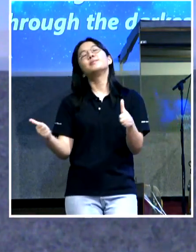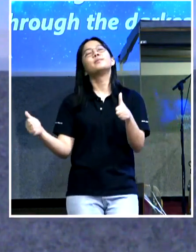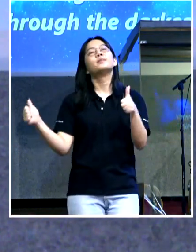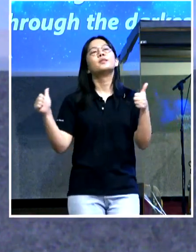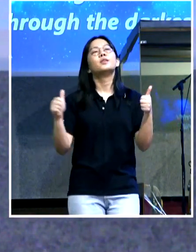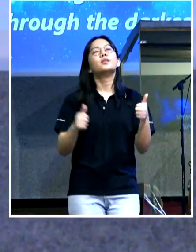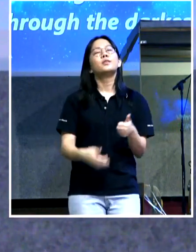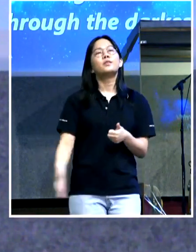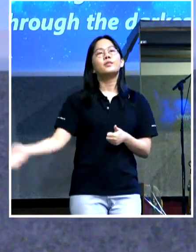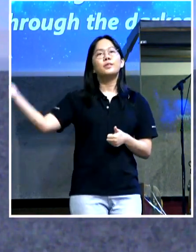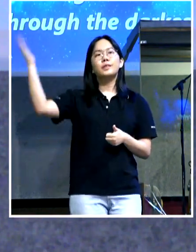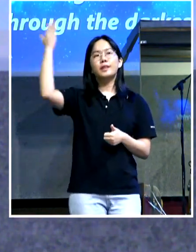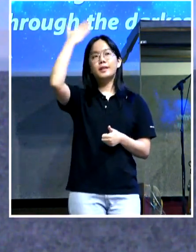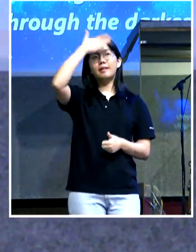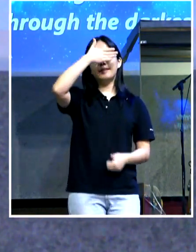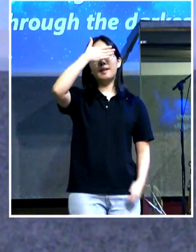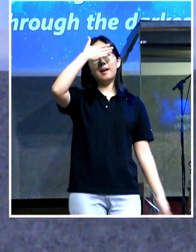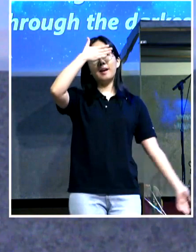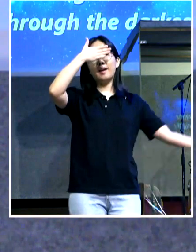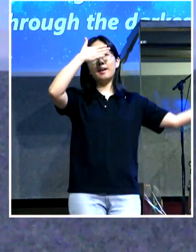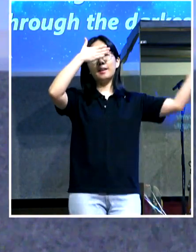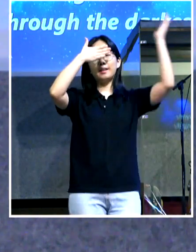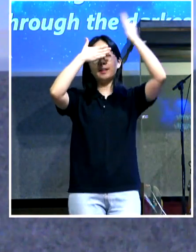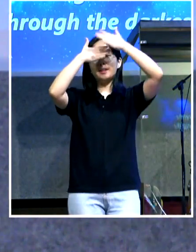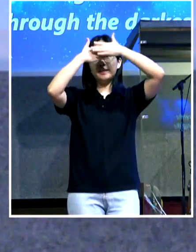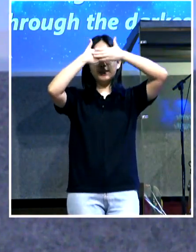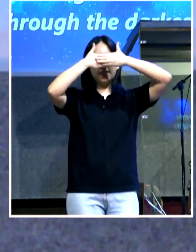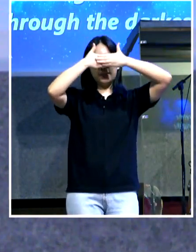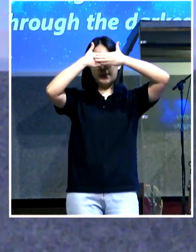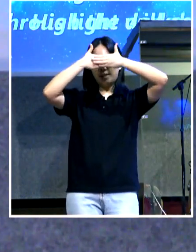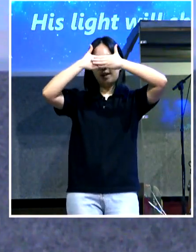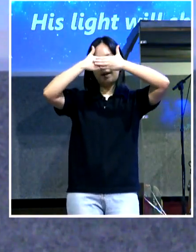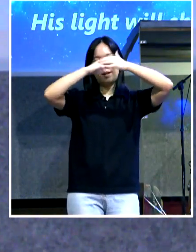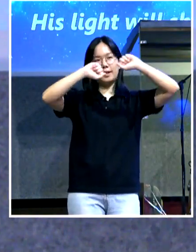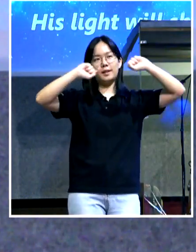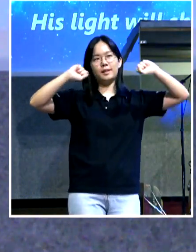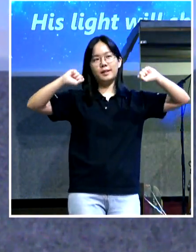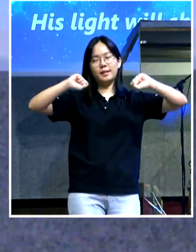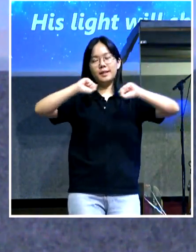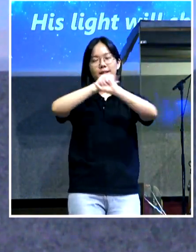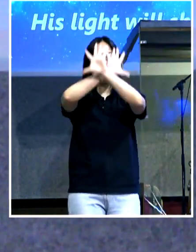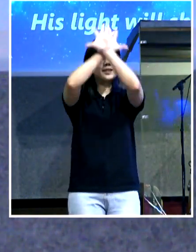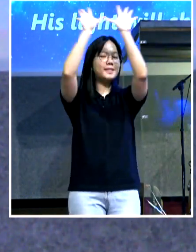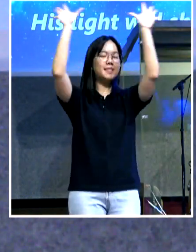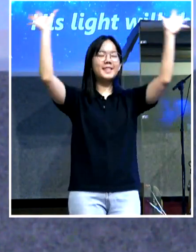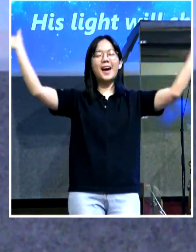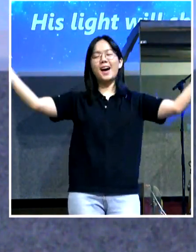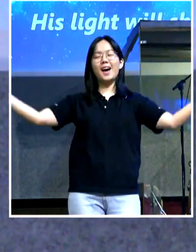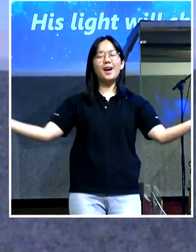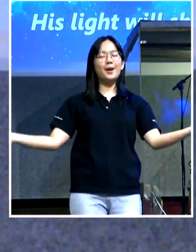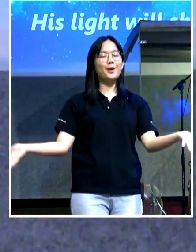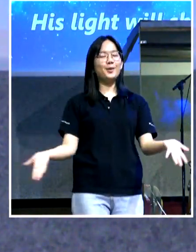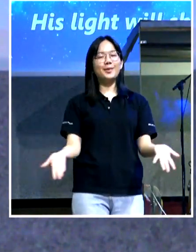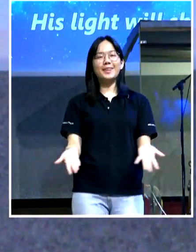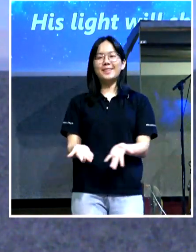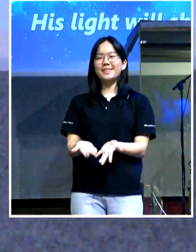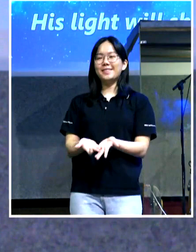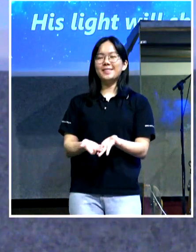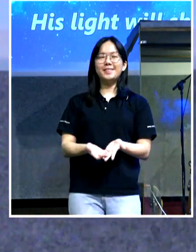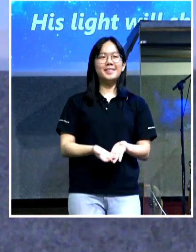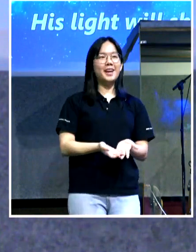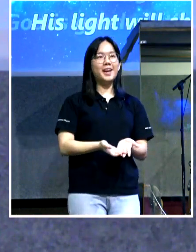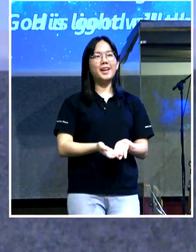time, through the darkest night His light